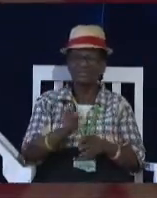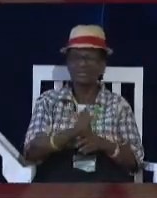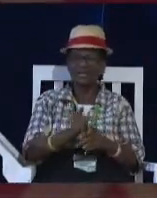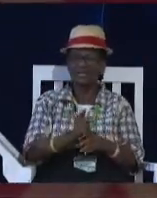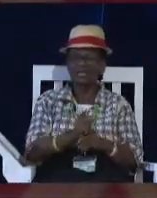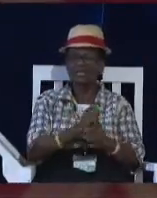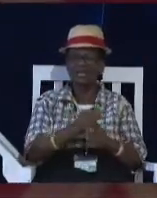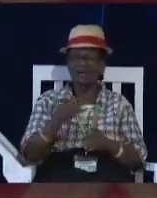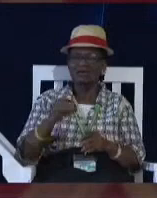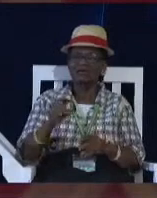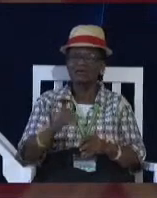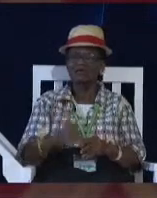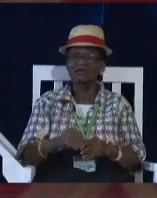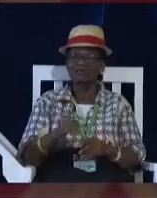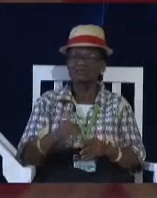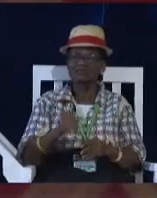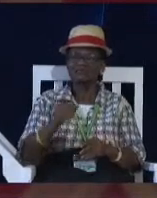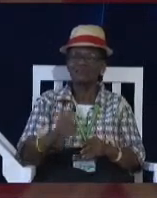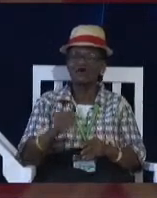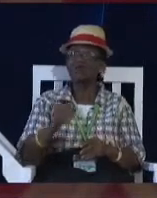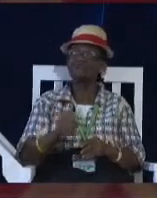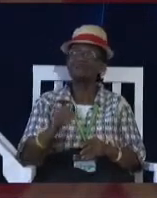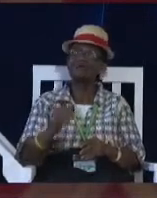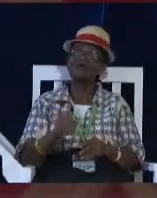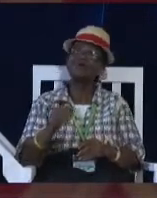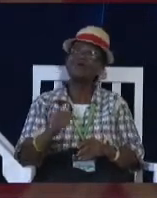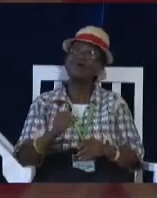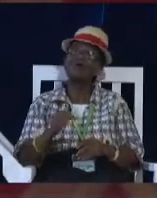As we say among ourselves, power passes power.